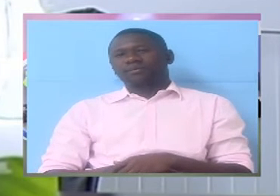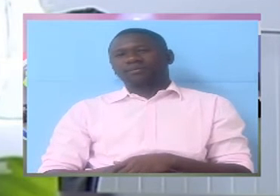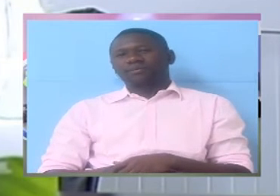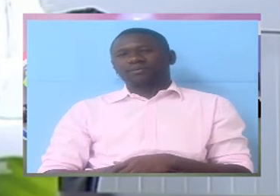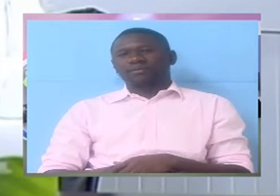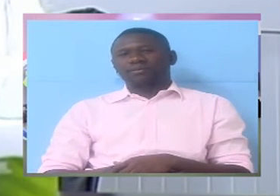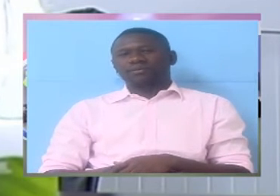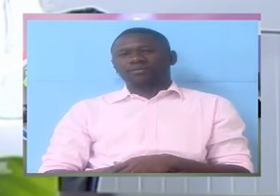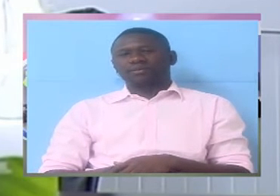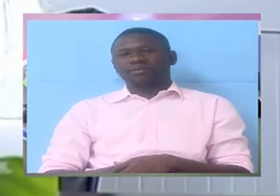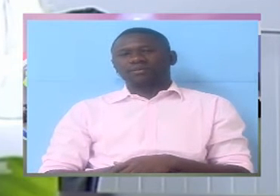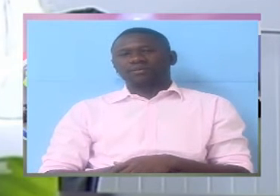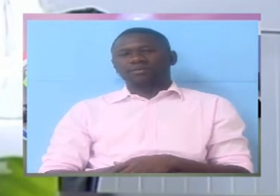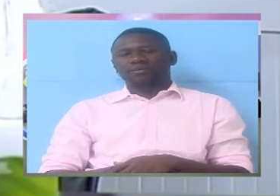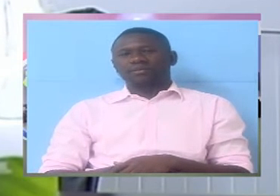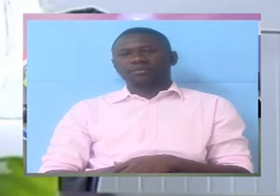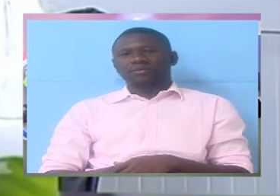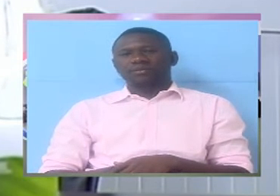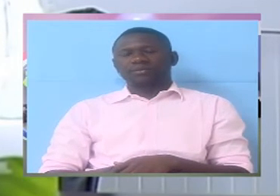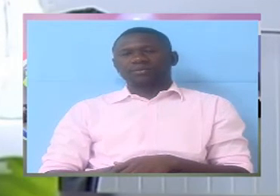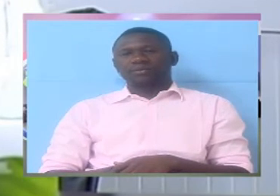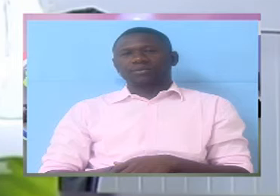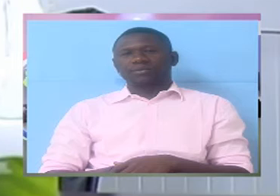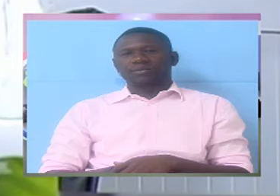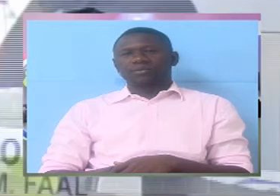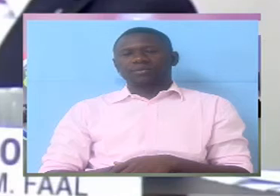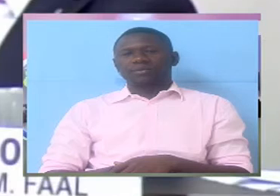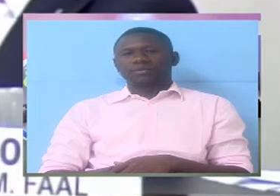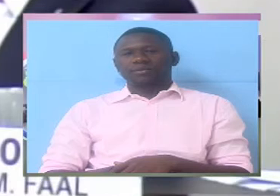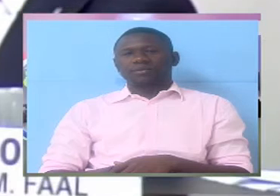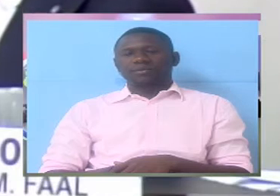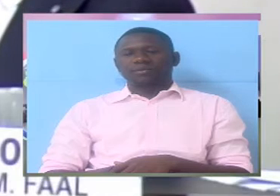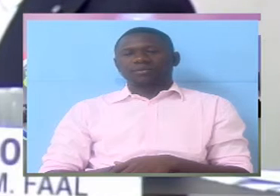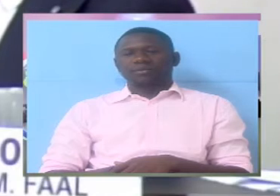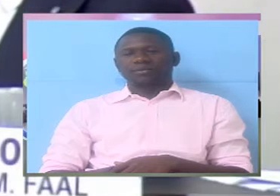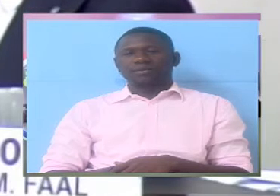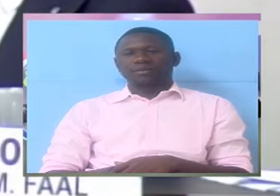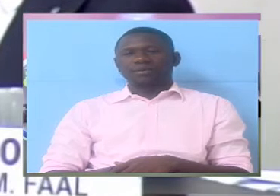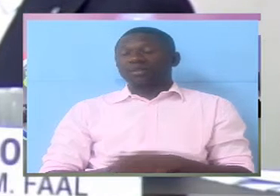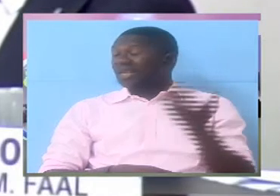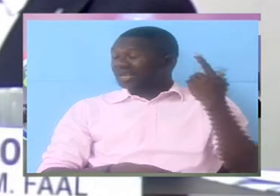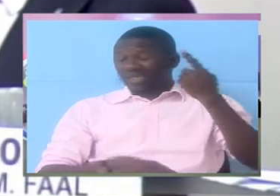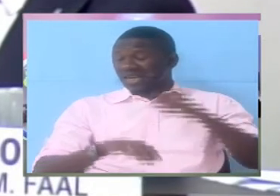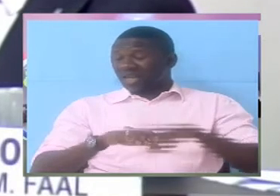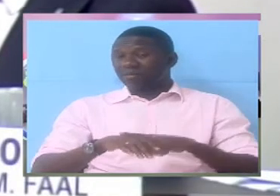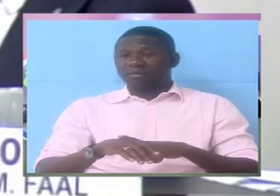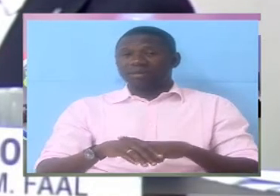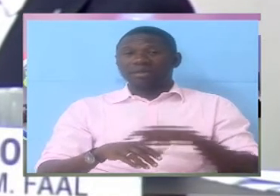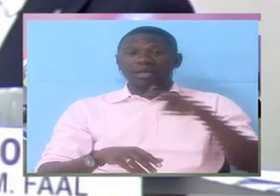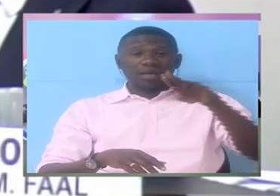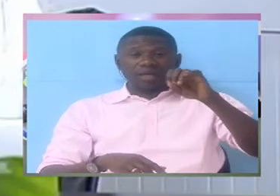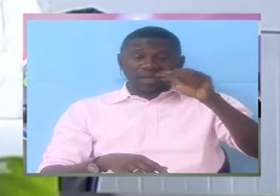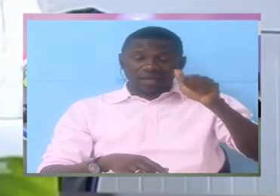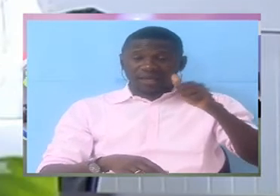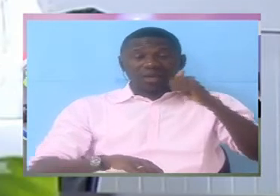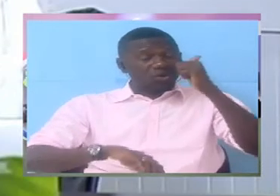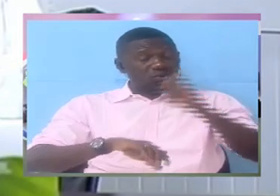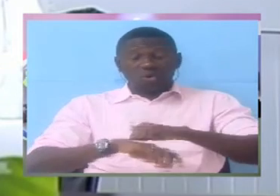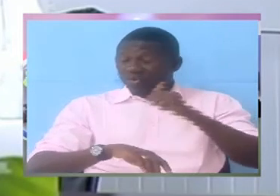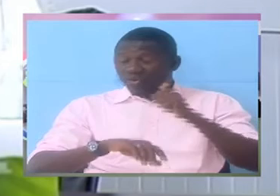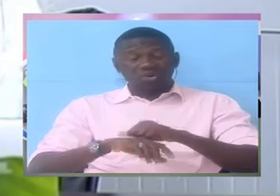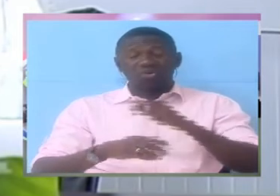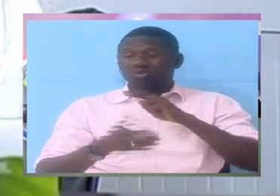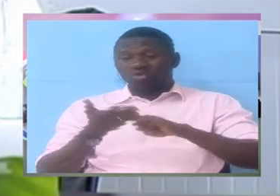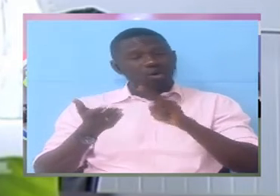Torturing was the order of the day at that time. Isn't